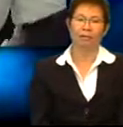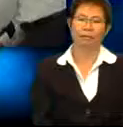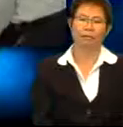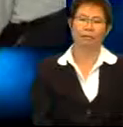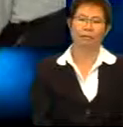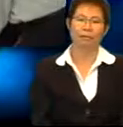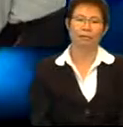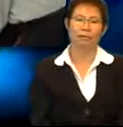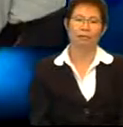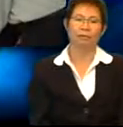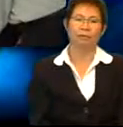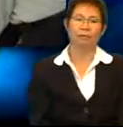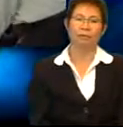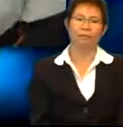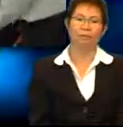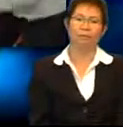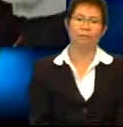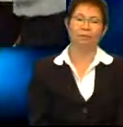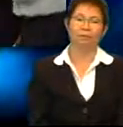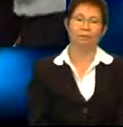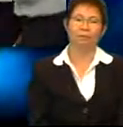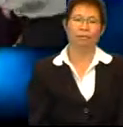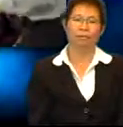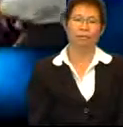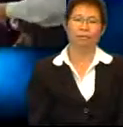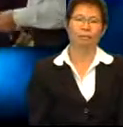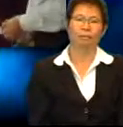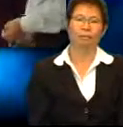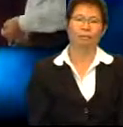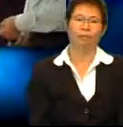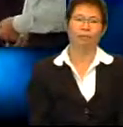You can just put in, just key in, happy in,